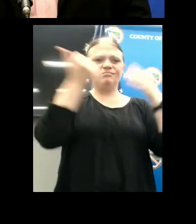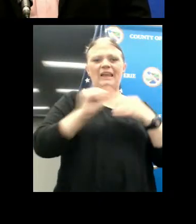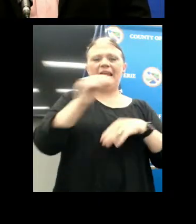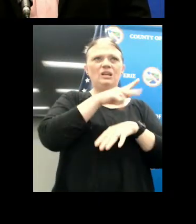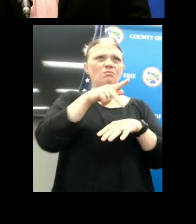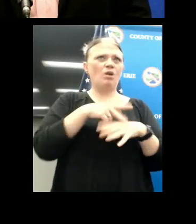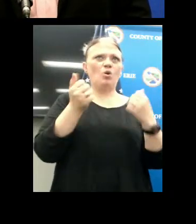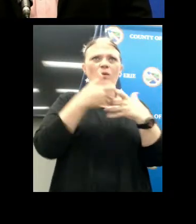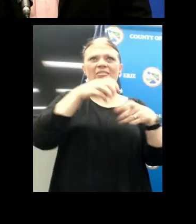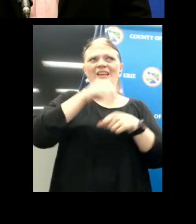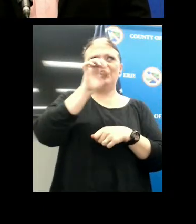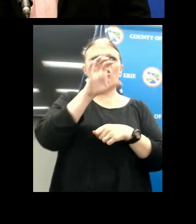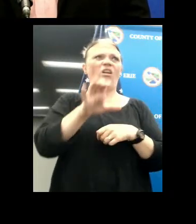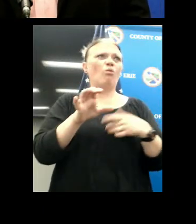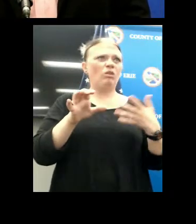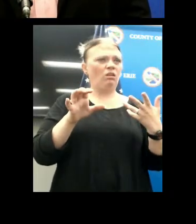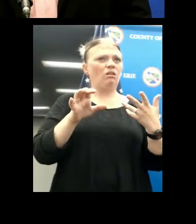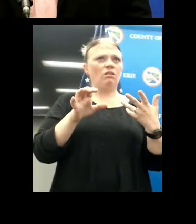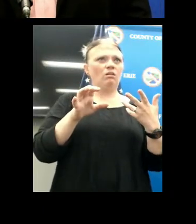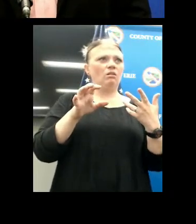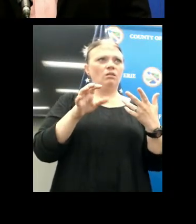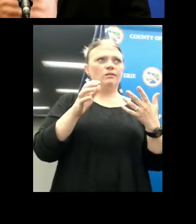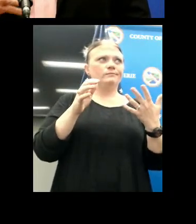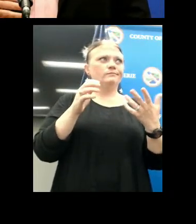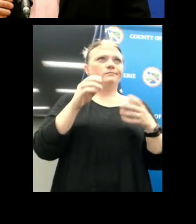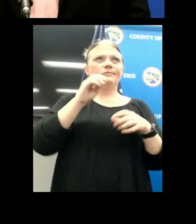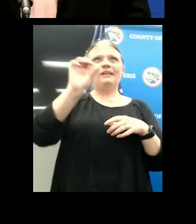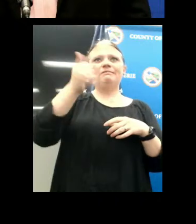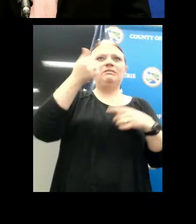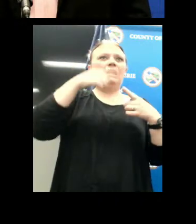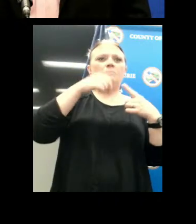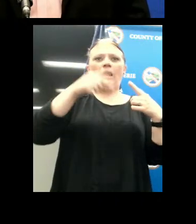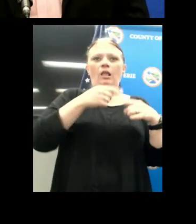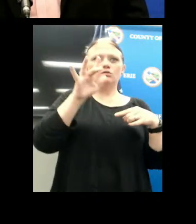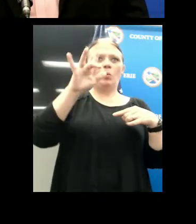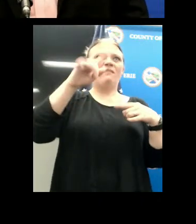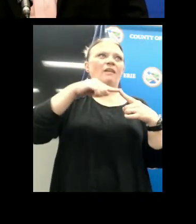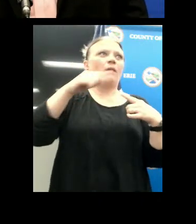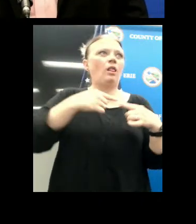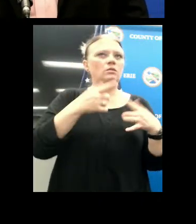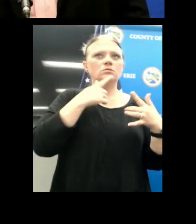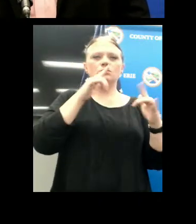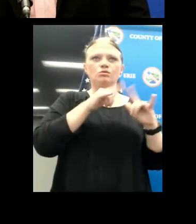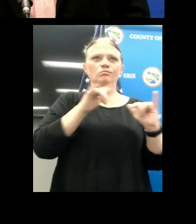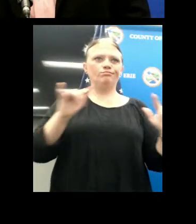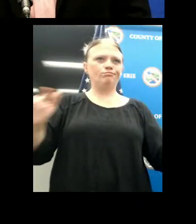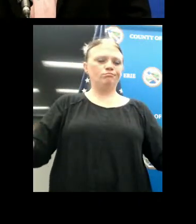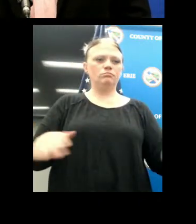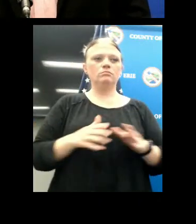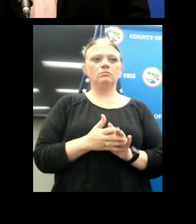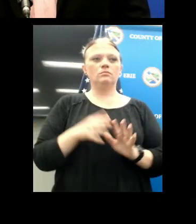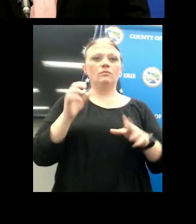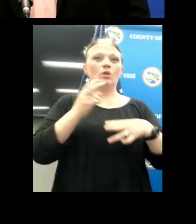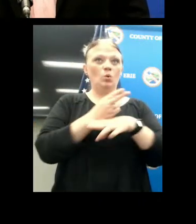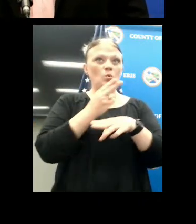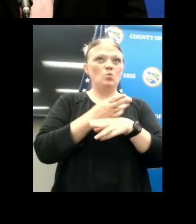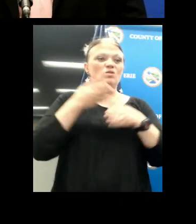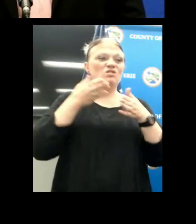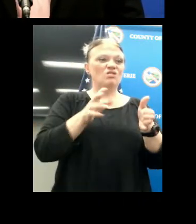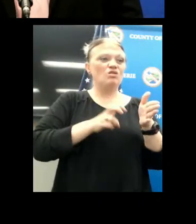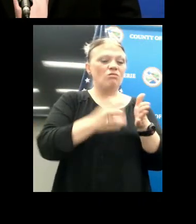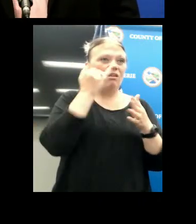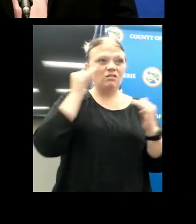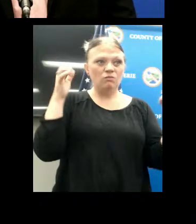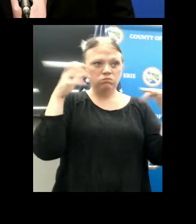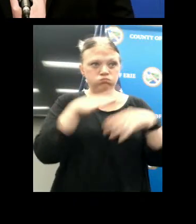area within Erie County that you can go to within a 10-mile radius, 25-mile radius, and so on and so forth. So use our trails. Just if